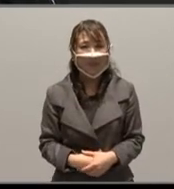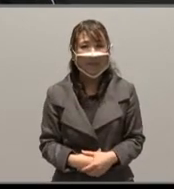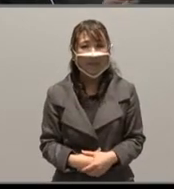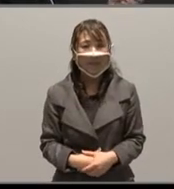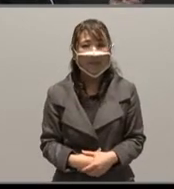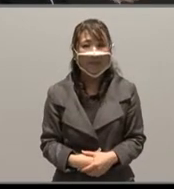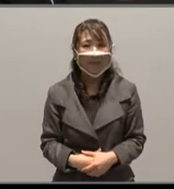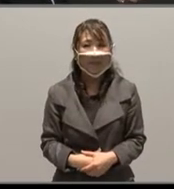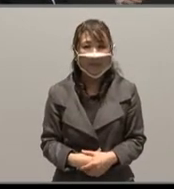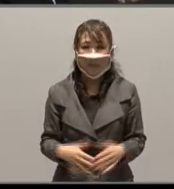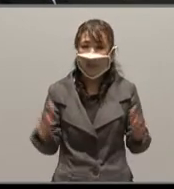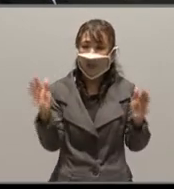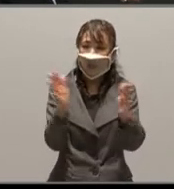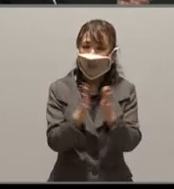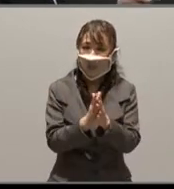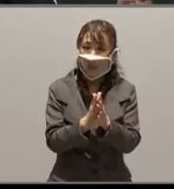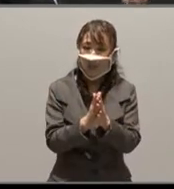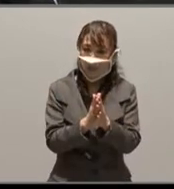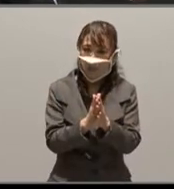well.